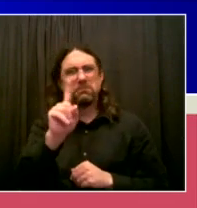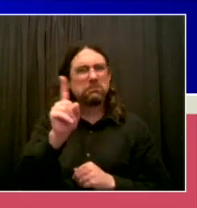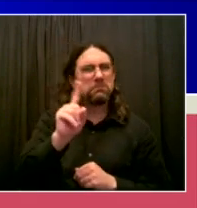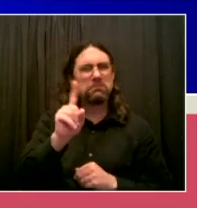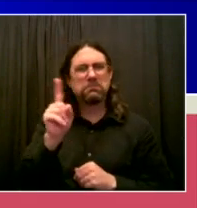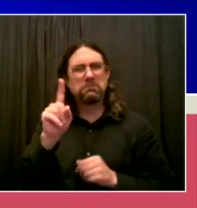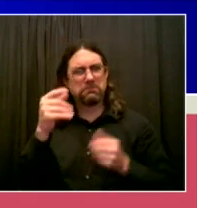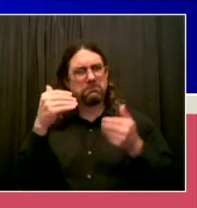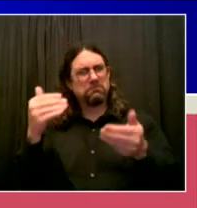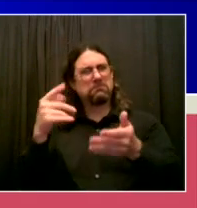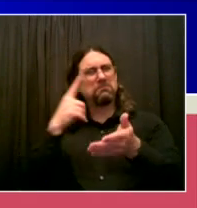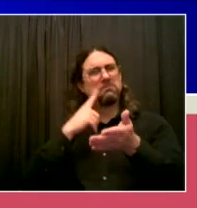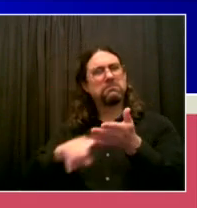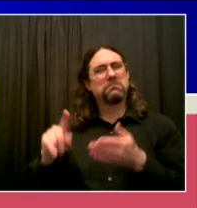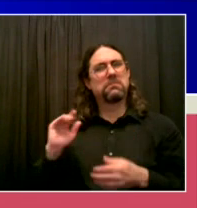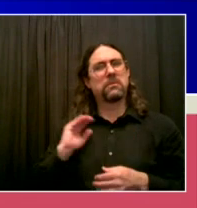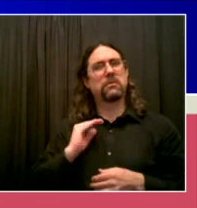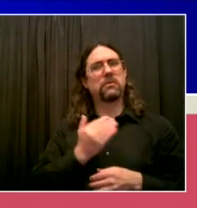nyc.gov/vaccine-finder or call